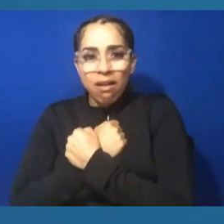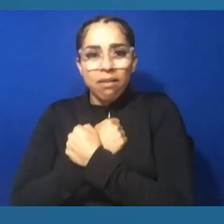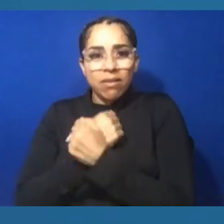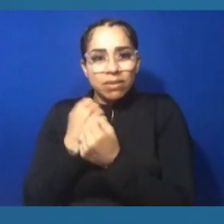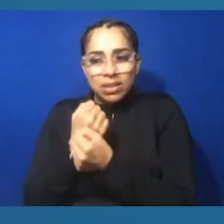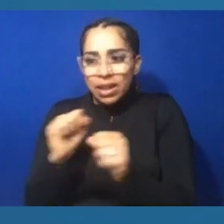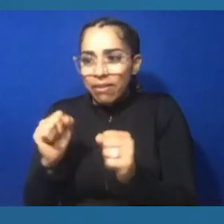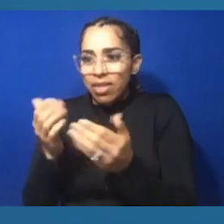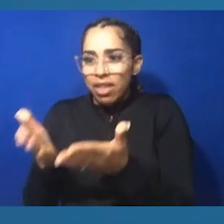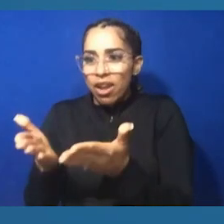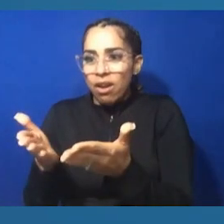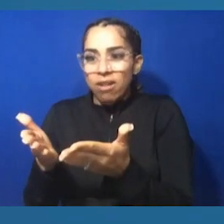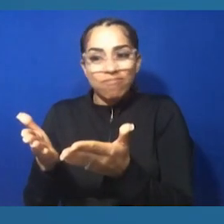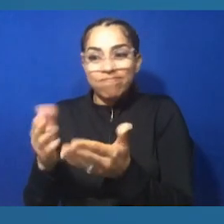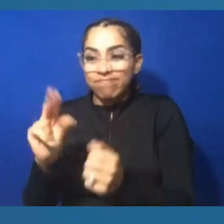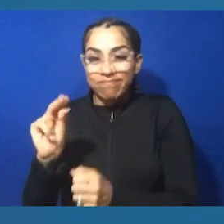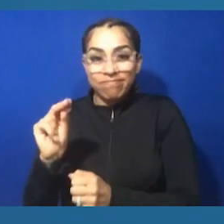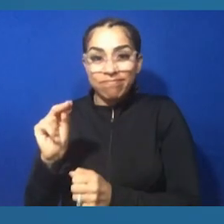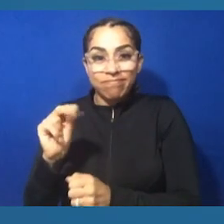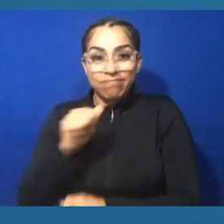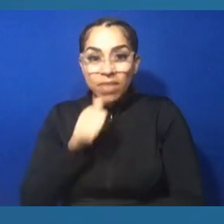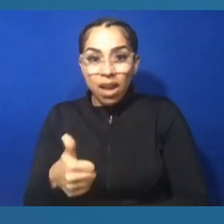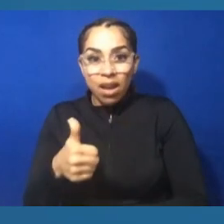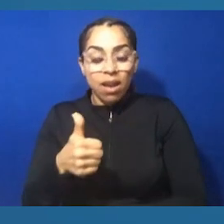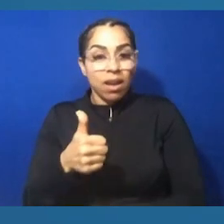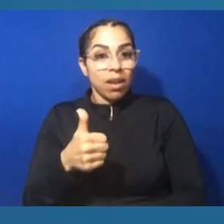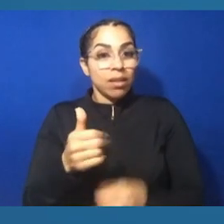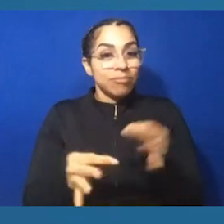that's the kind of household my own mother was raised in,